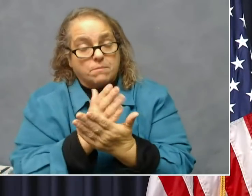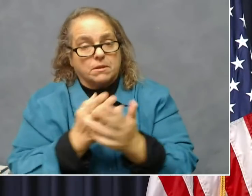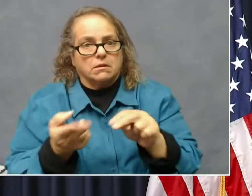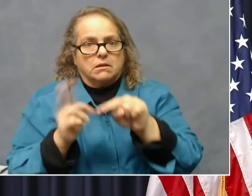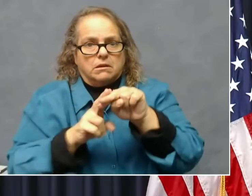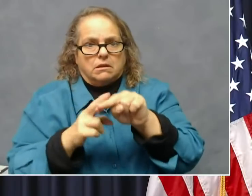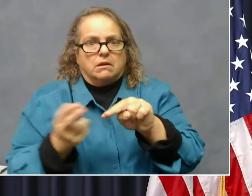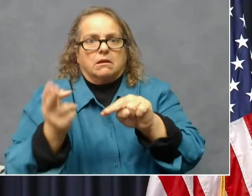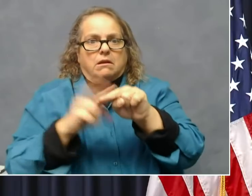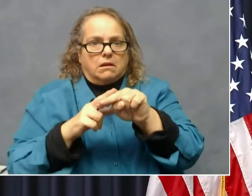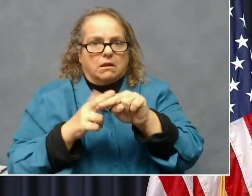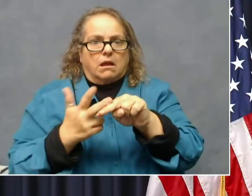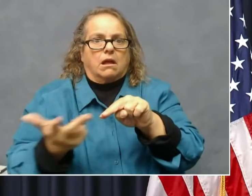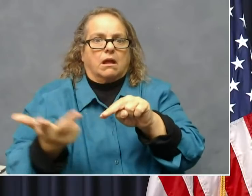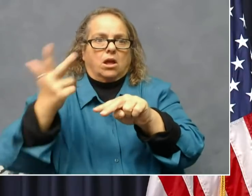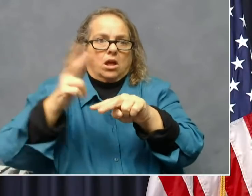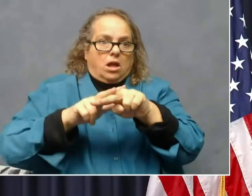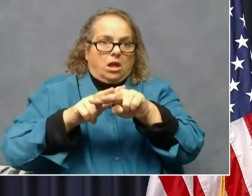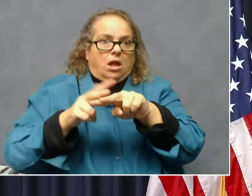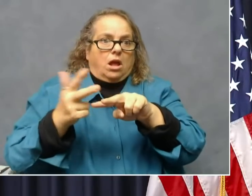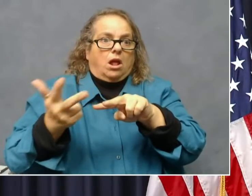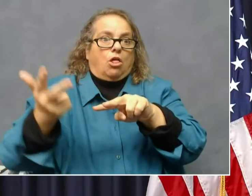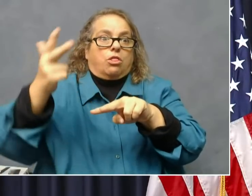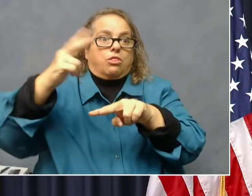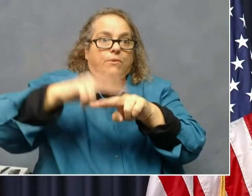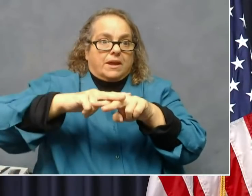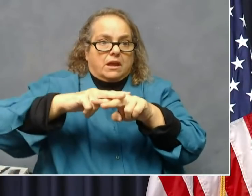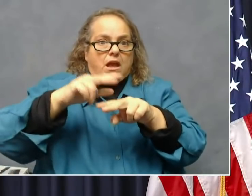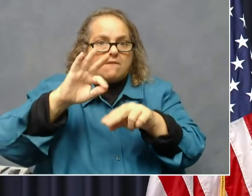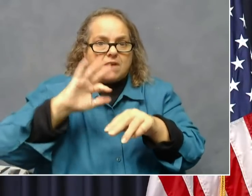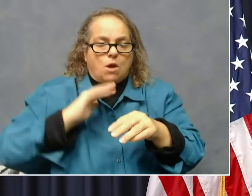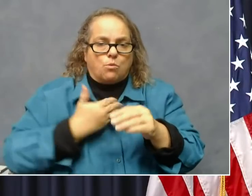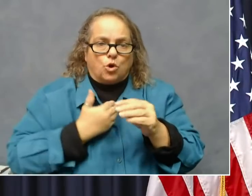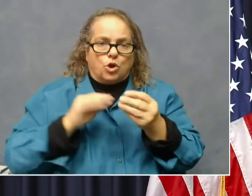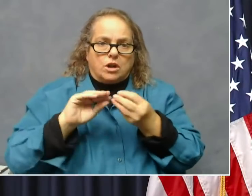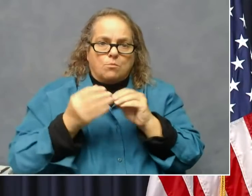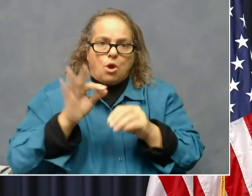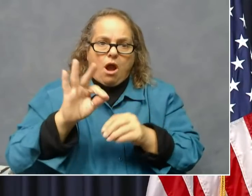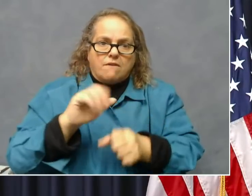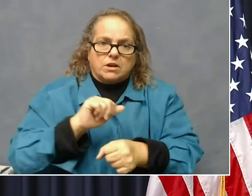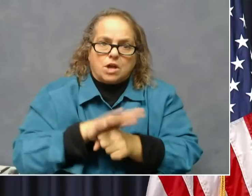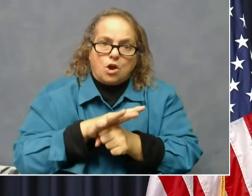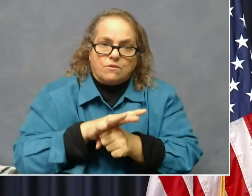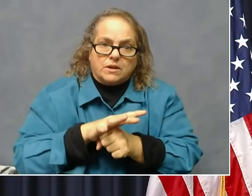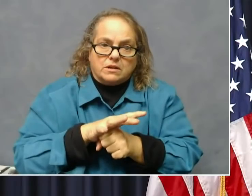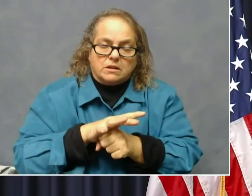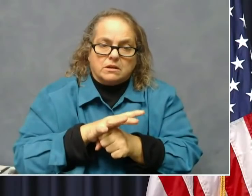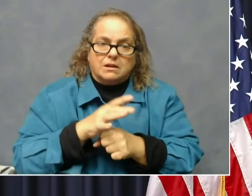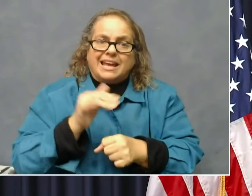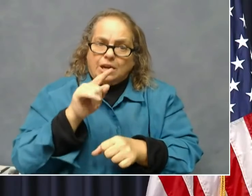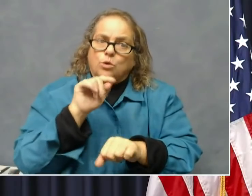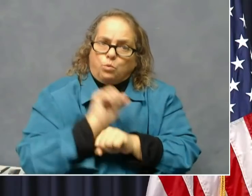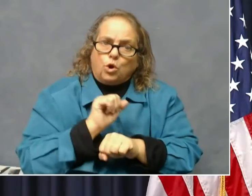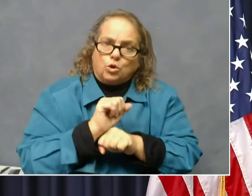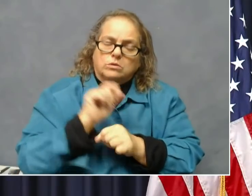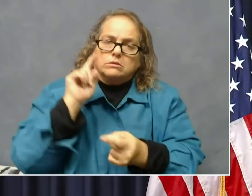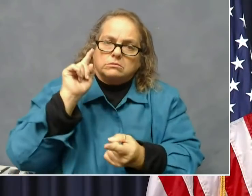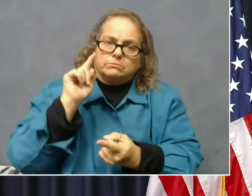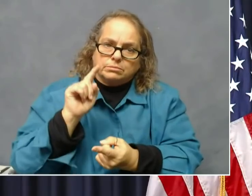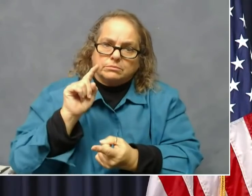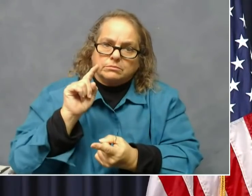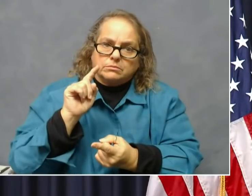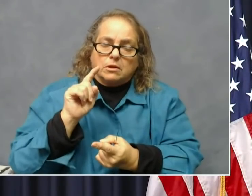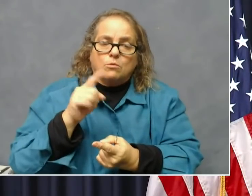hospital capacity. The things we put into place have worked. Now, we still have a lot longer to go in